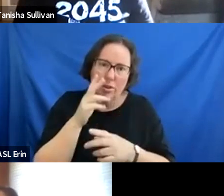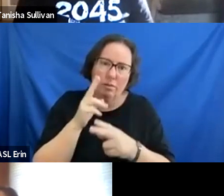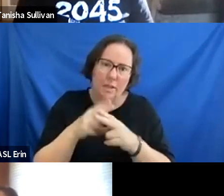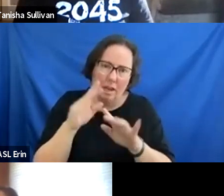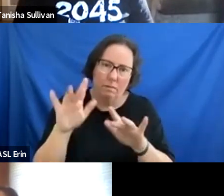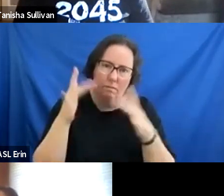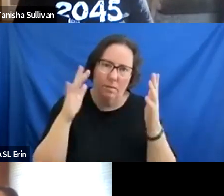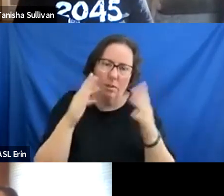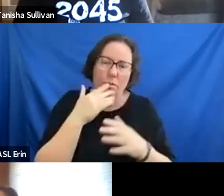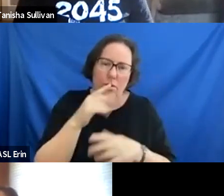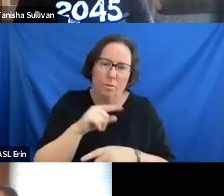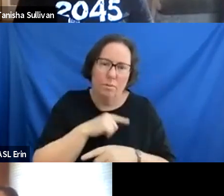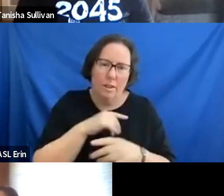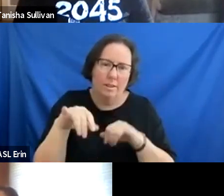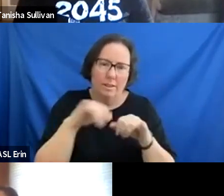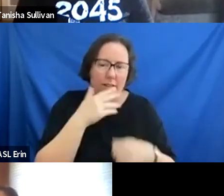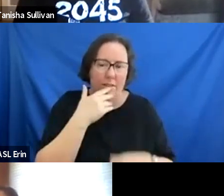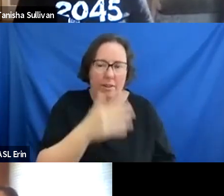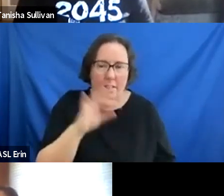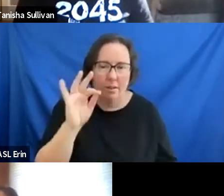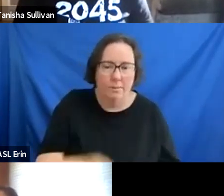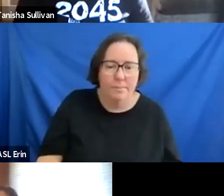quality standard. Thank you.